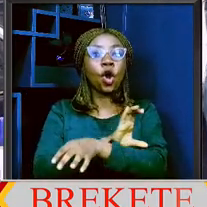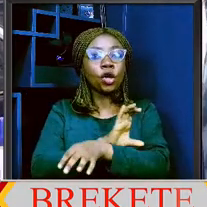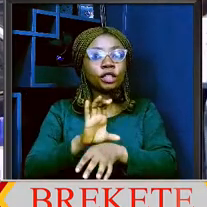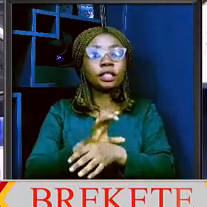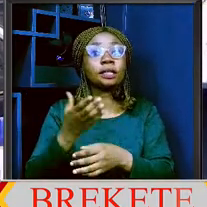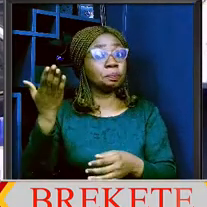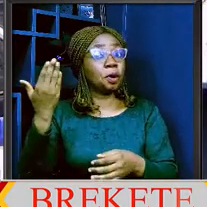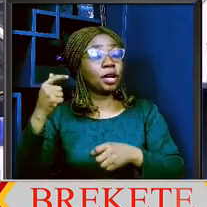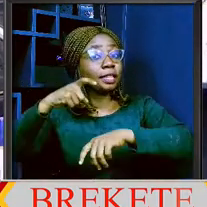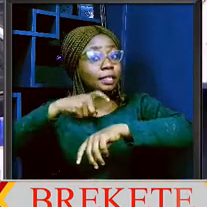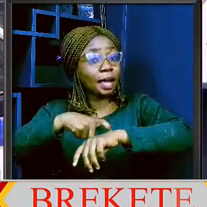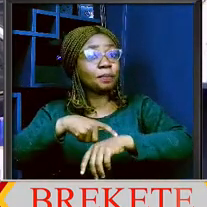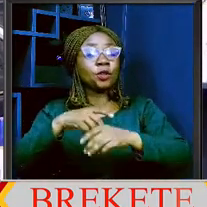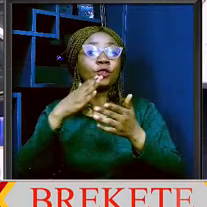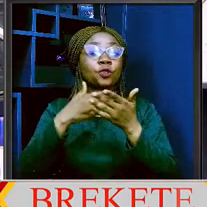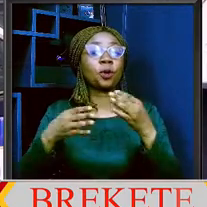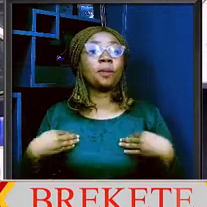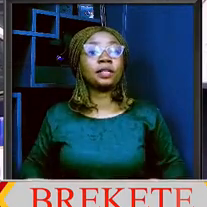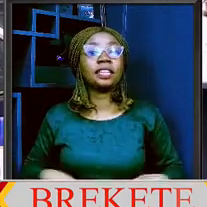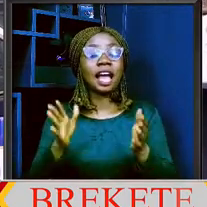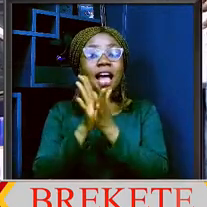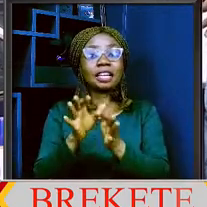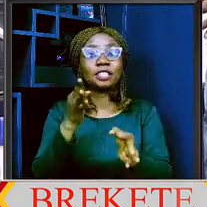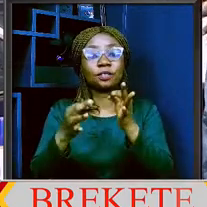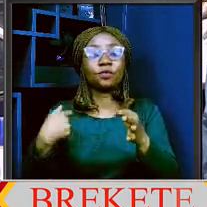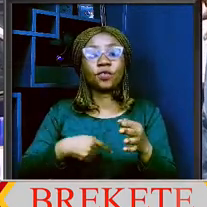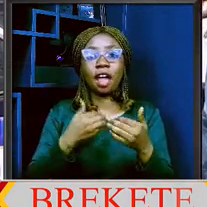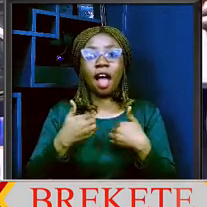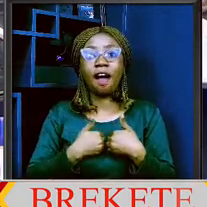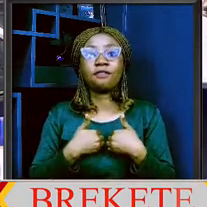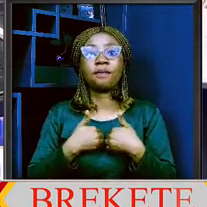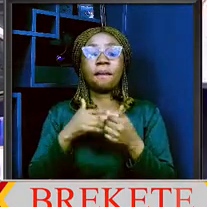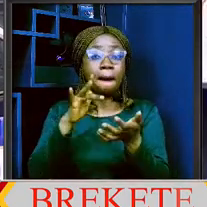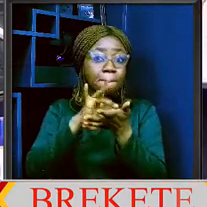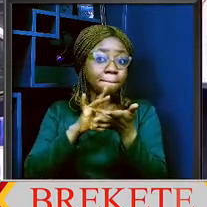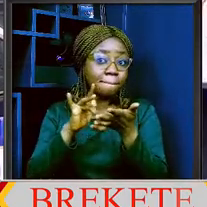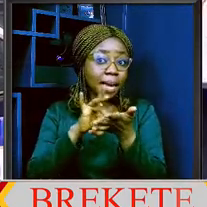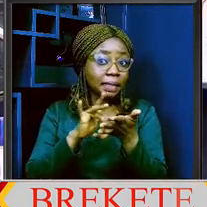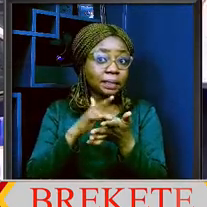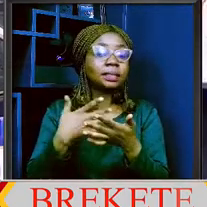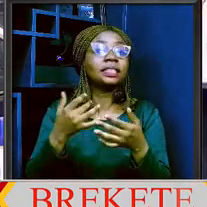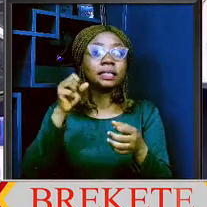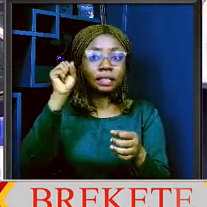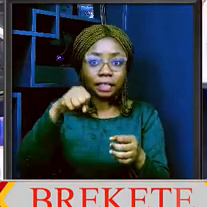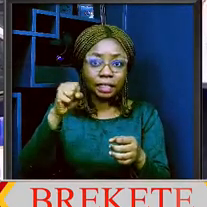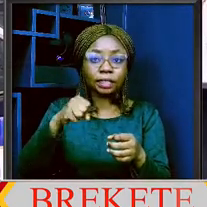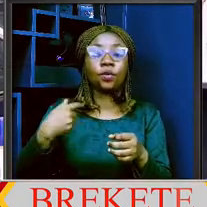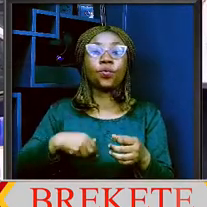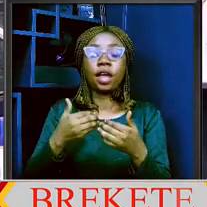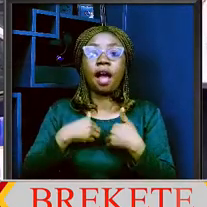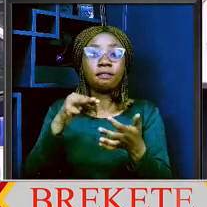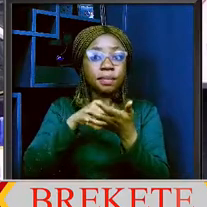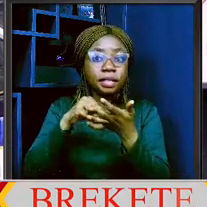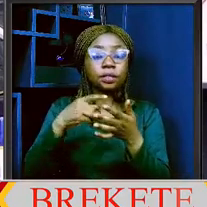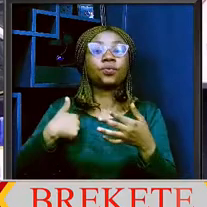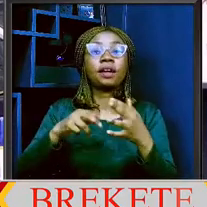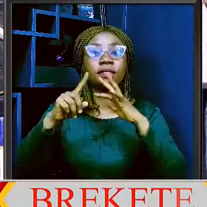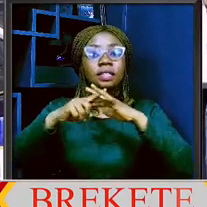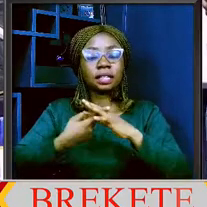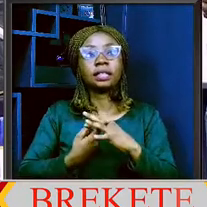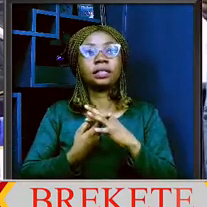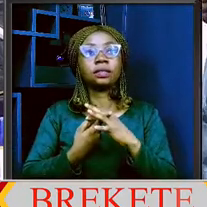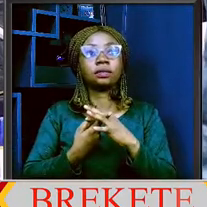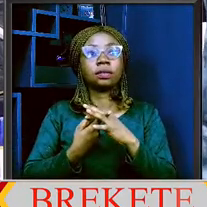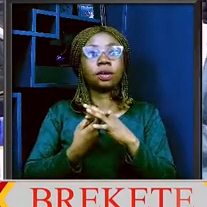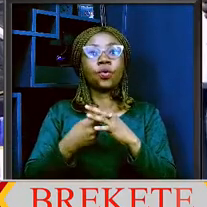other time uh somebody asked whether we have medicine yes we have medicine we have started medicine and by grace